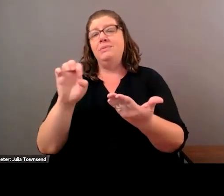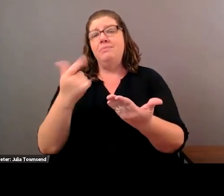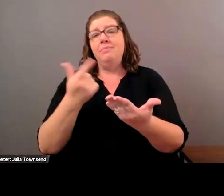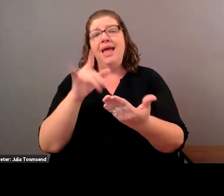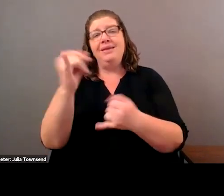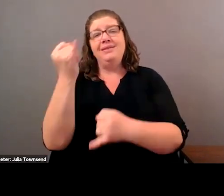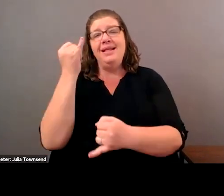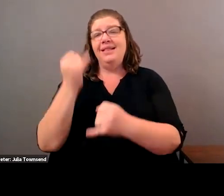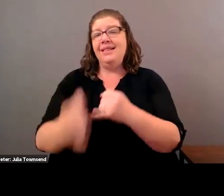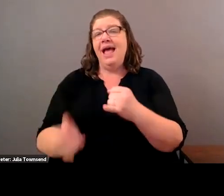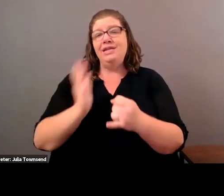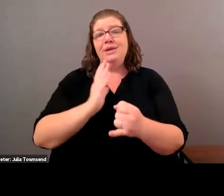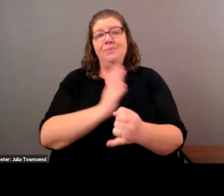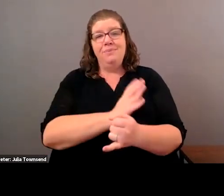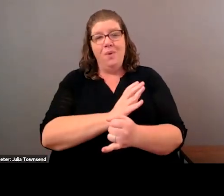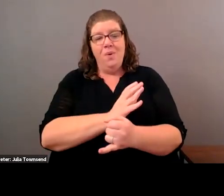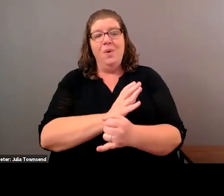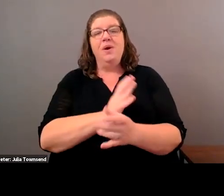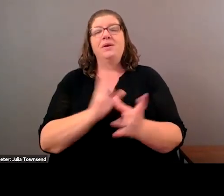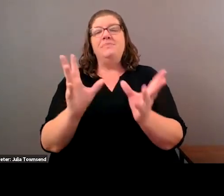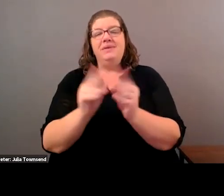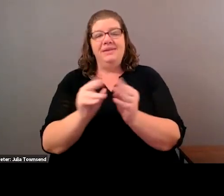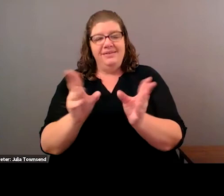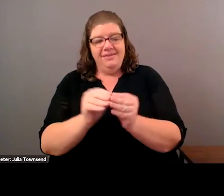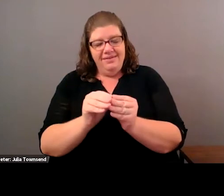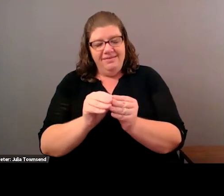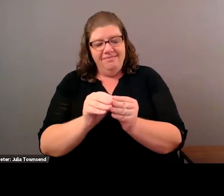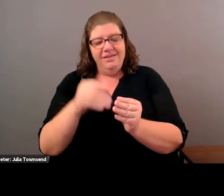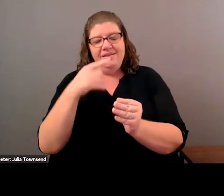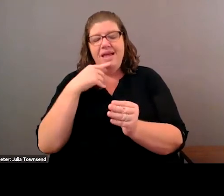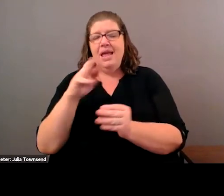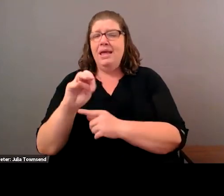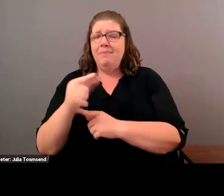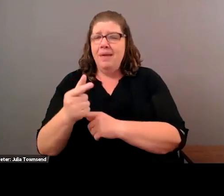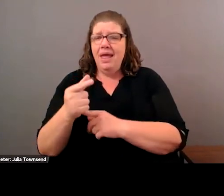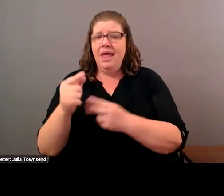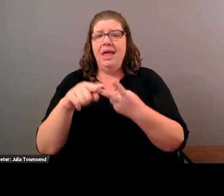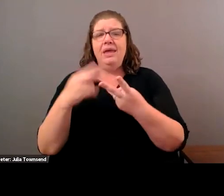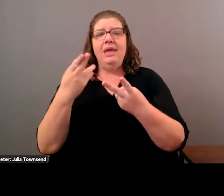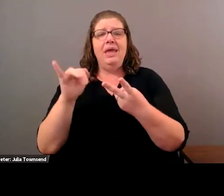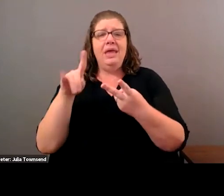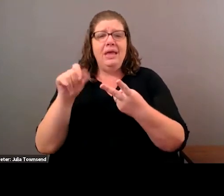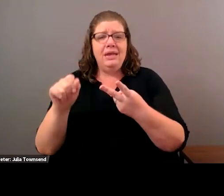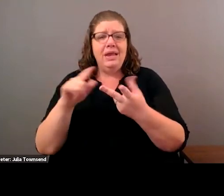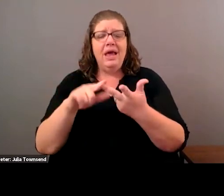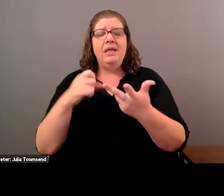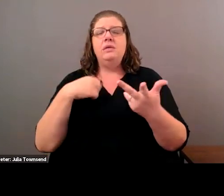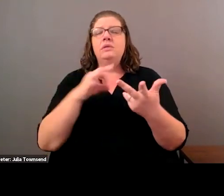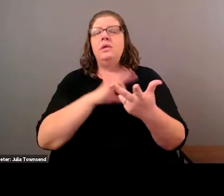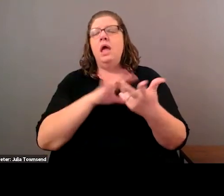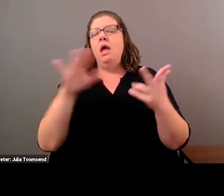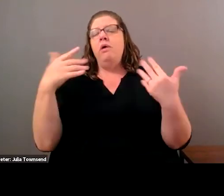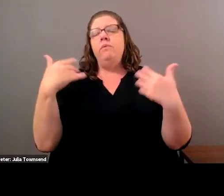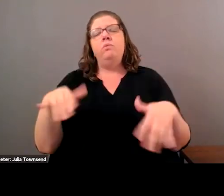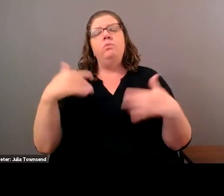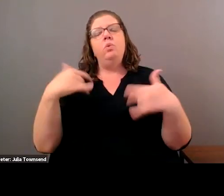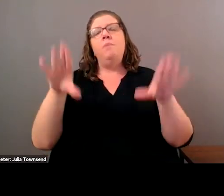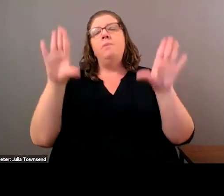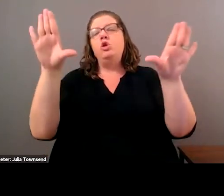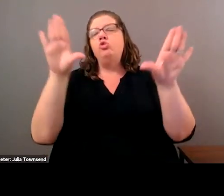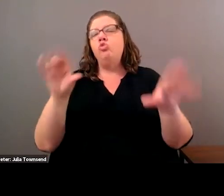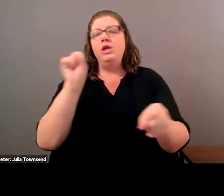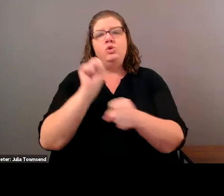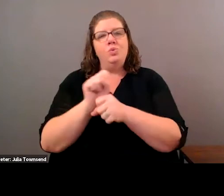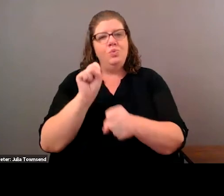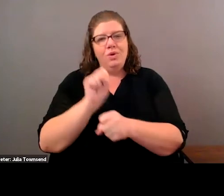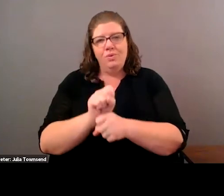last board hearing. I just want to say that Meg and Hilda and the staff have been really great to work with.